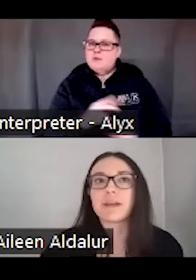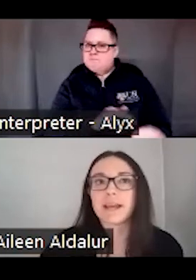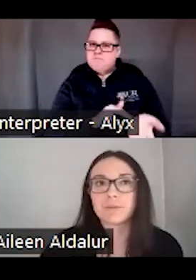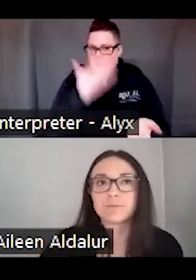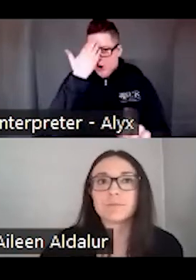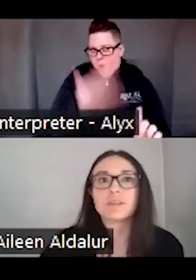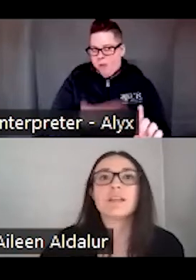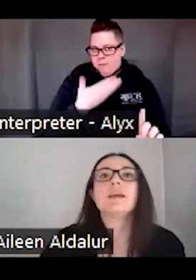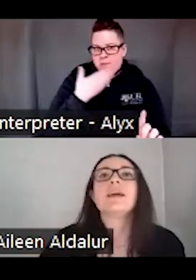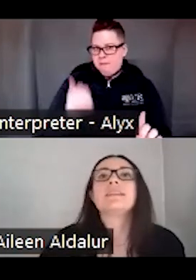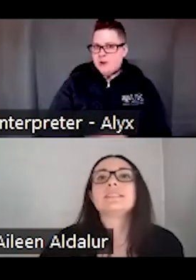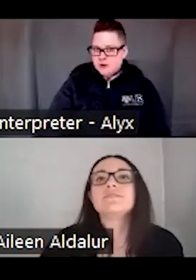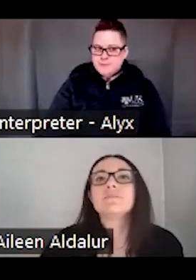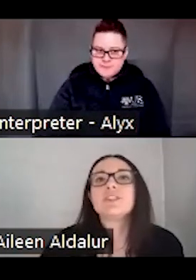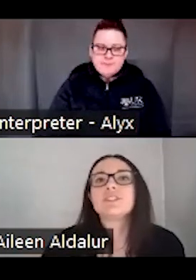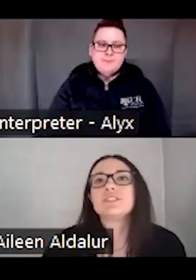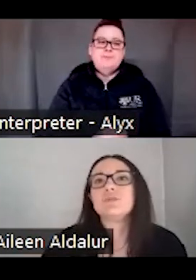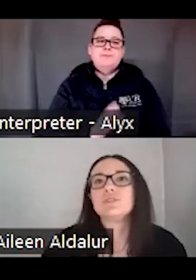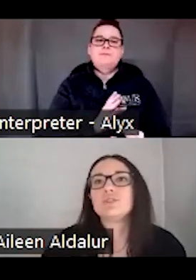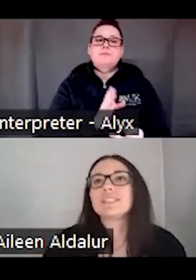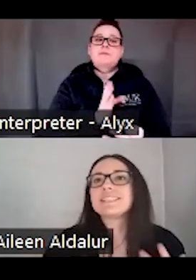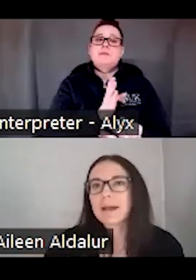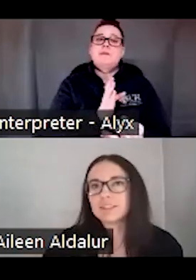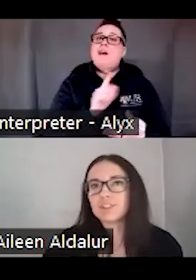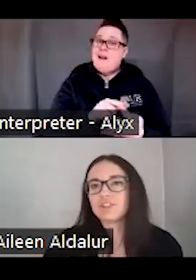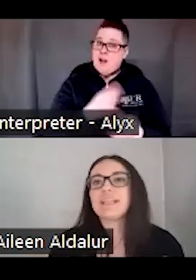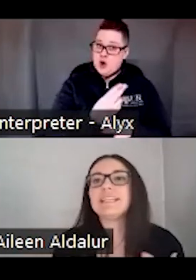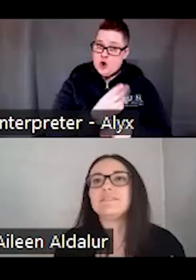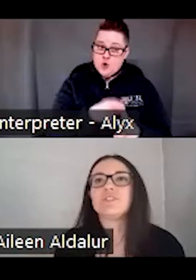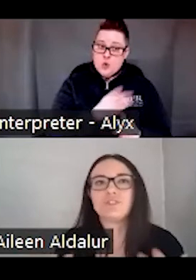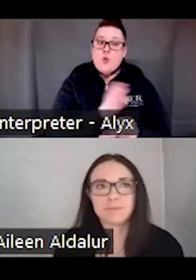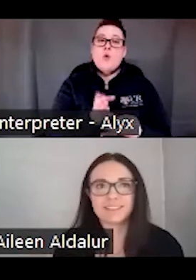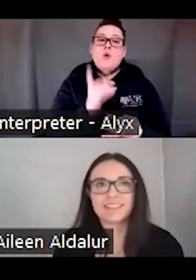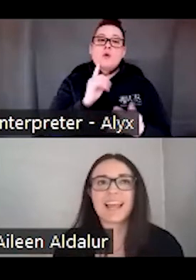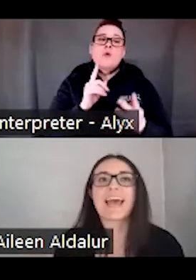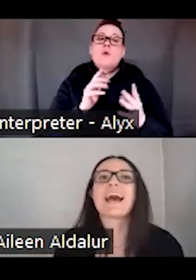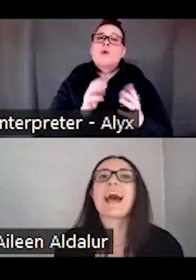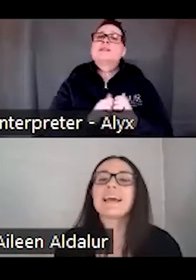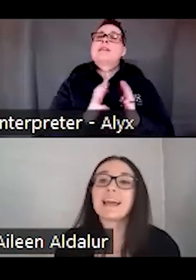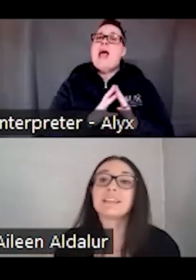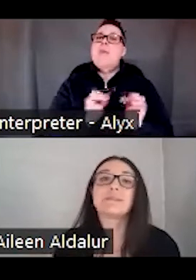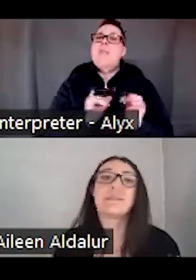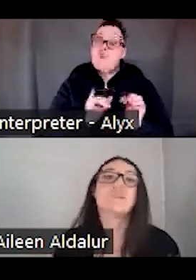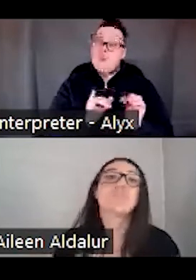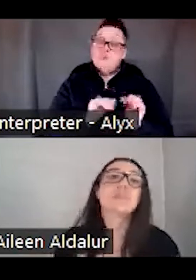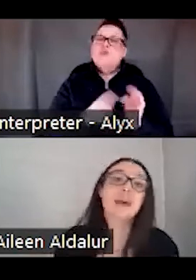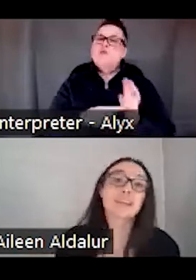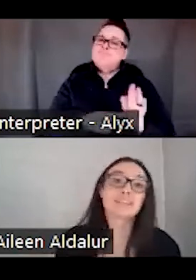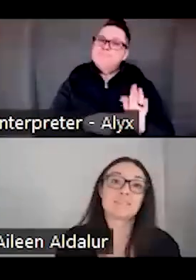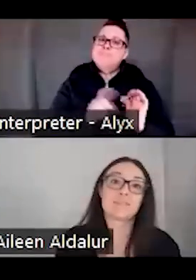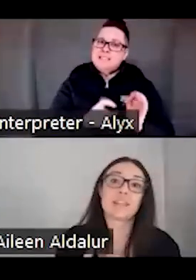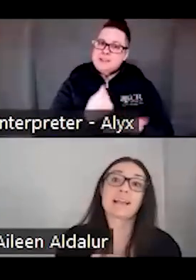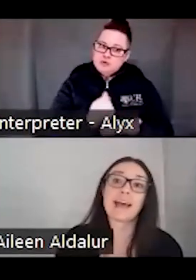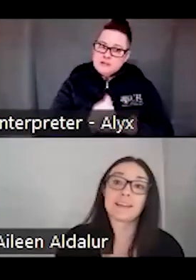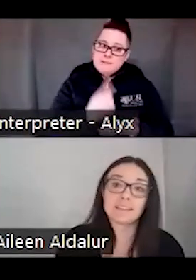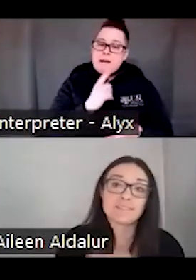where they're at right now. This information is used to establish a need for treatment and highlight the potential